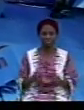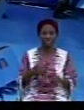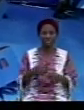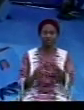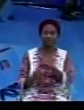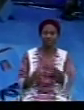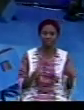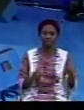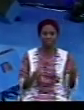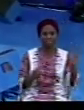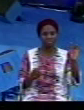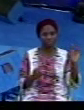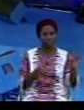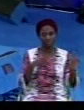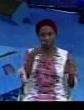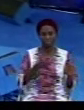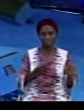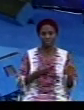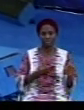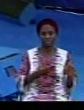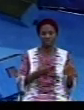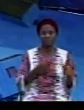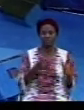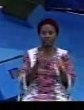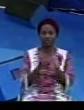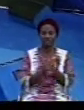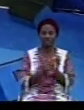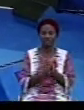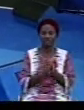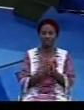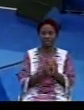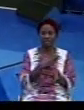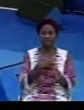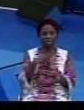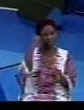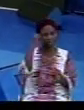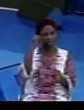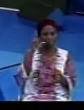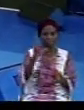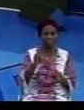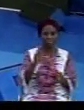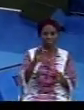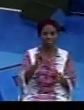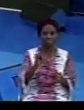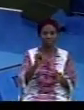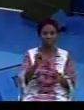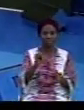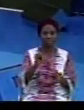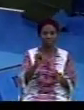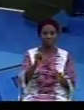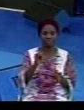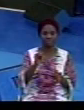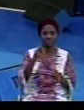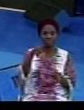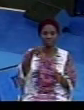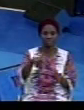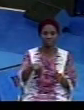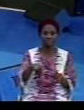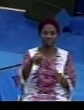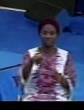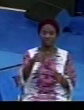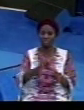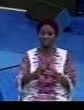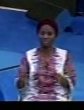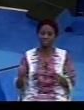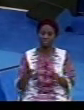us there, and he leaping up and walked, and he entered with